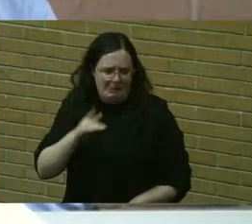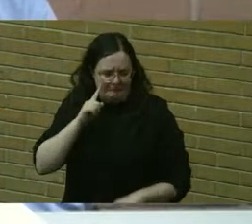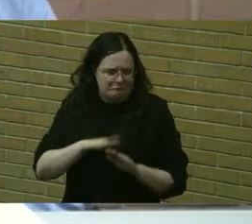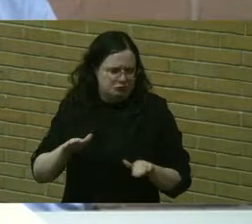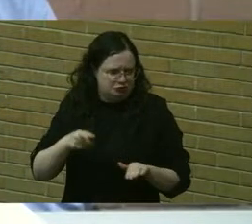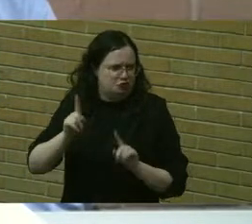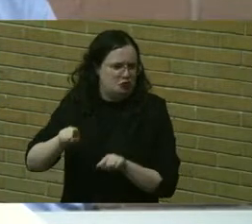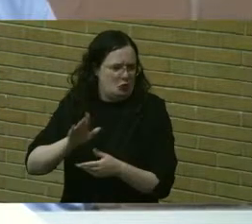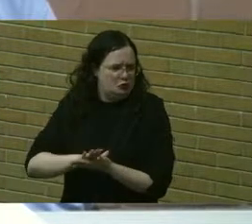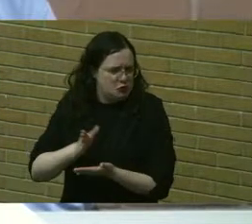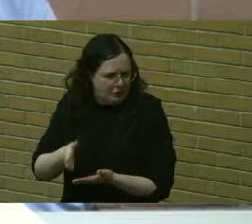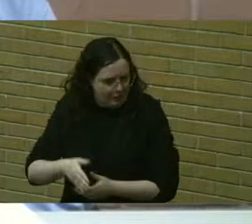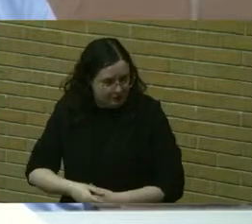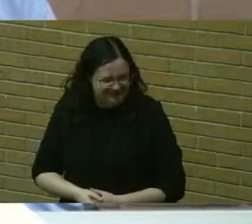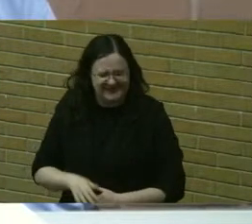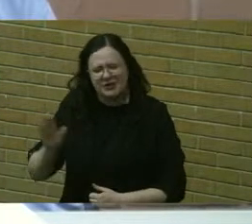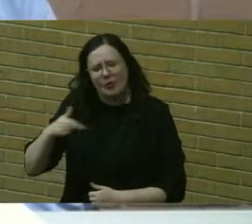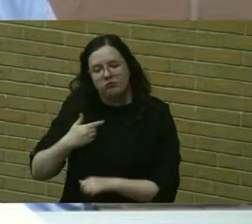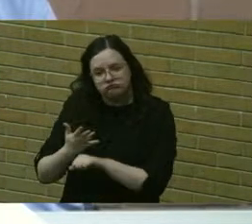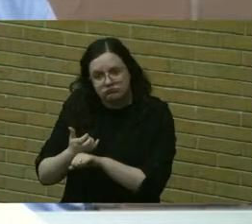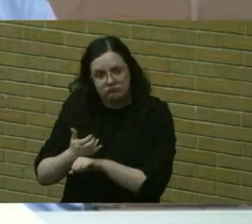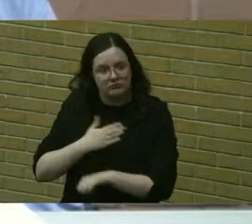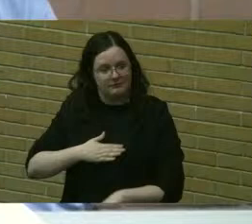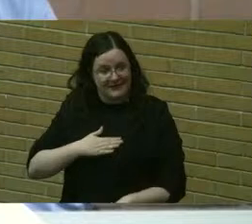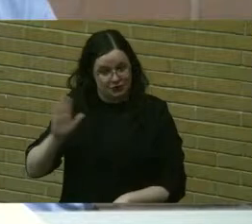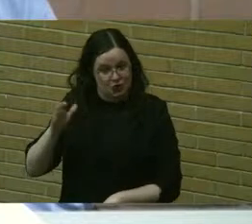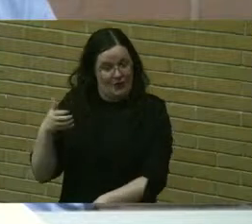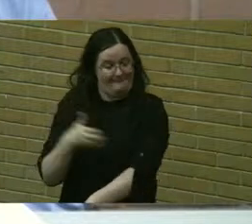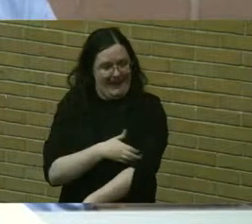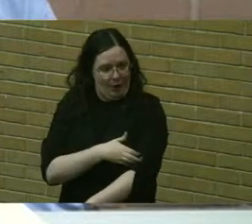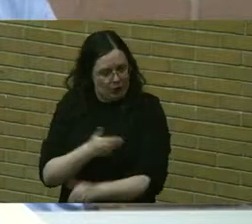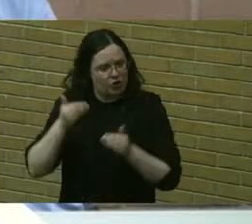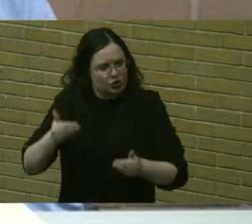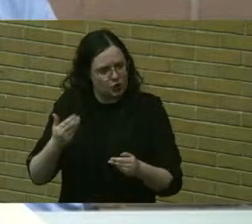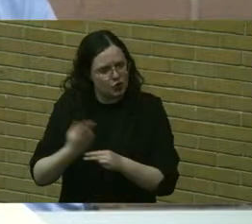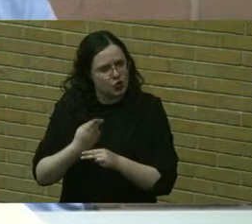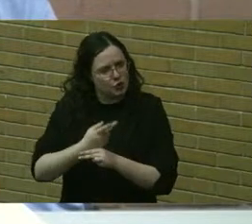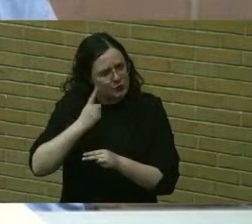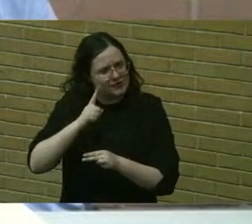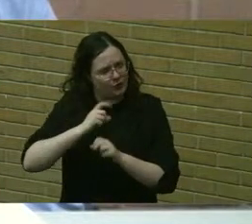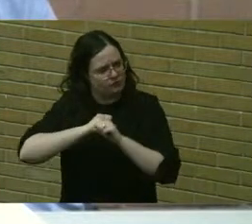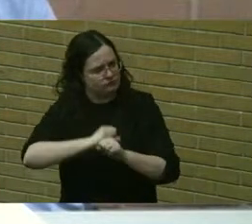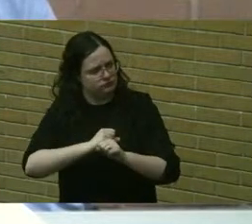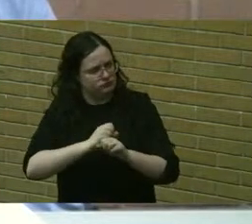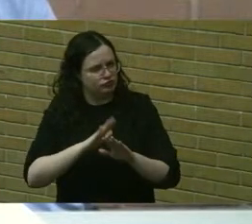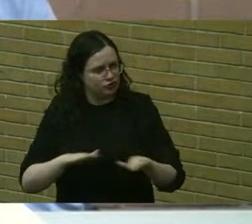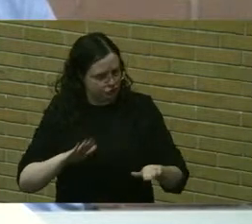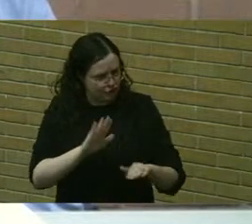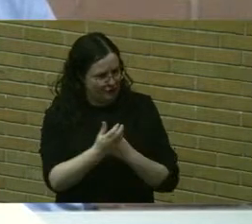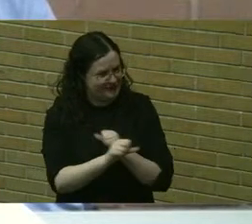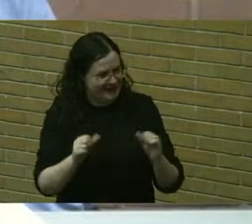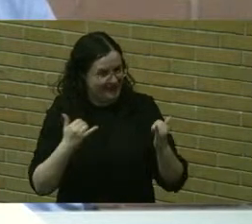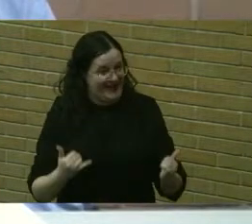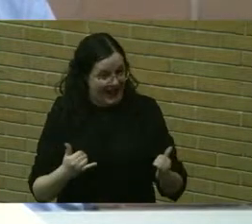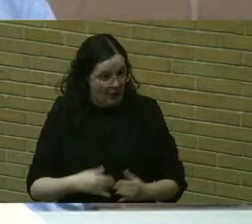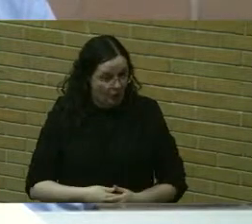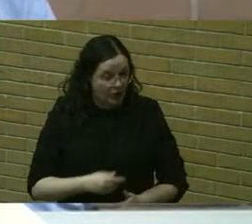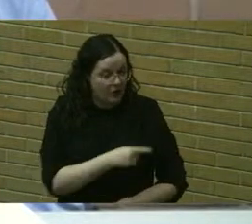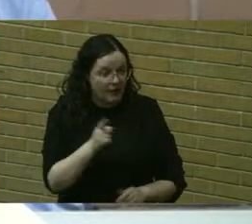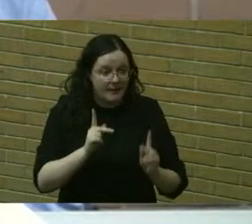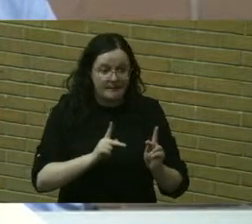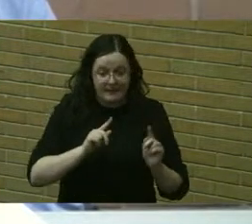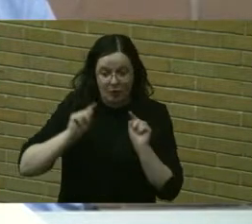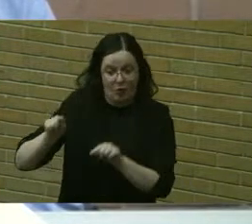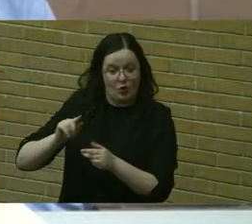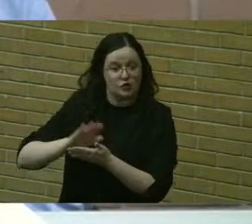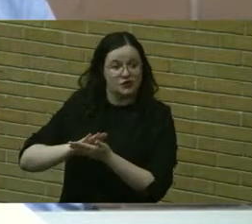implore you to use your power to ensure child safety now by preventing anyone from conducting a protest on or near a school during the